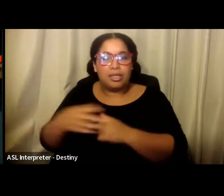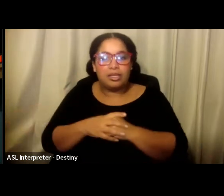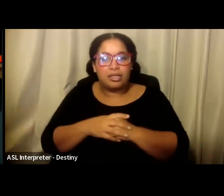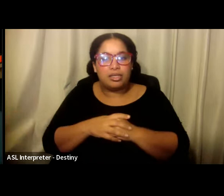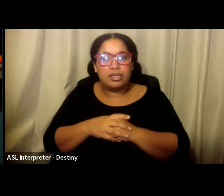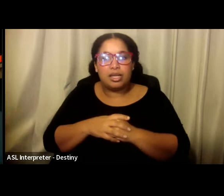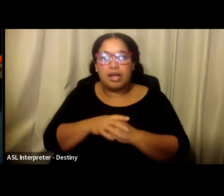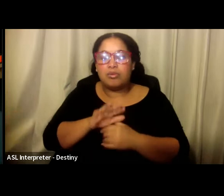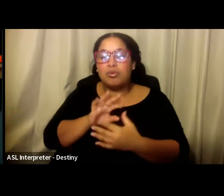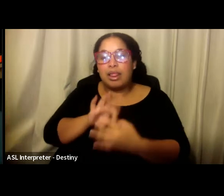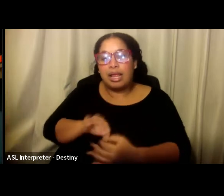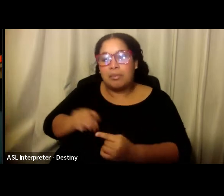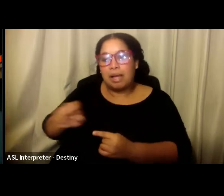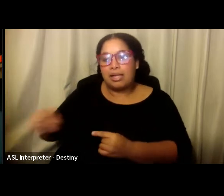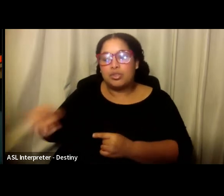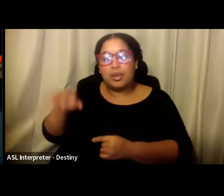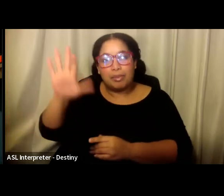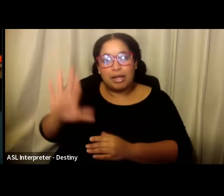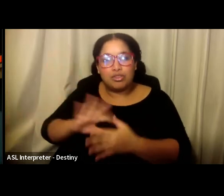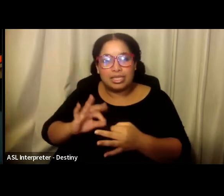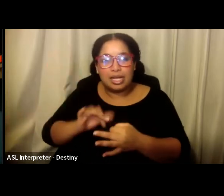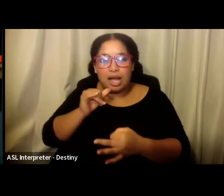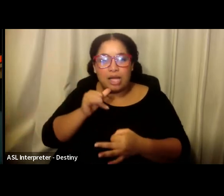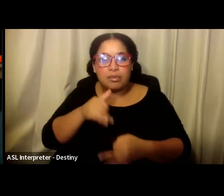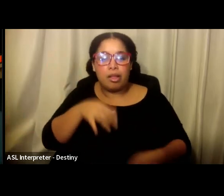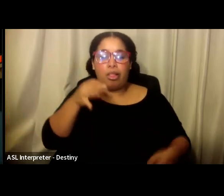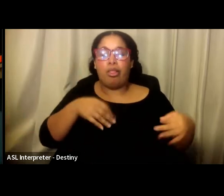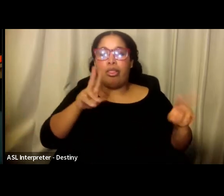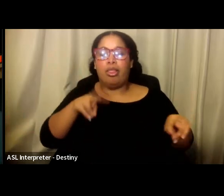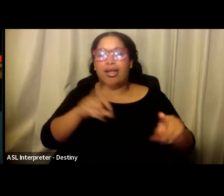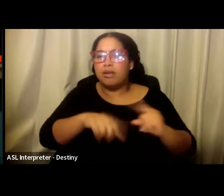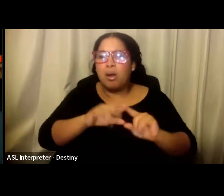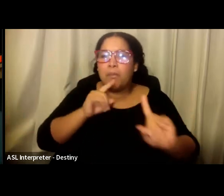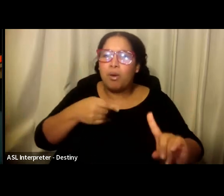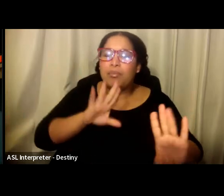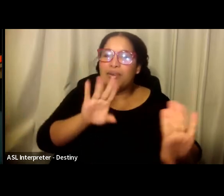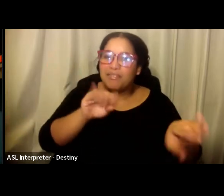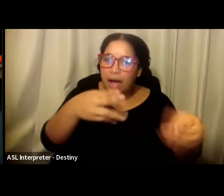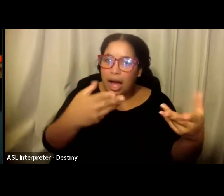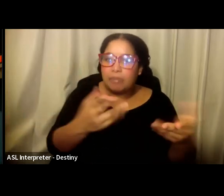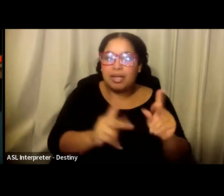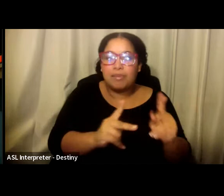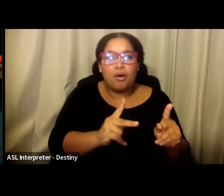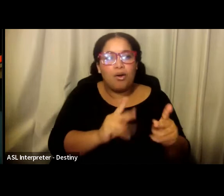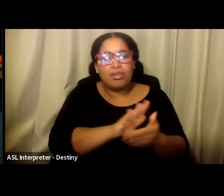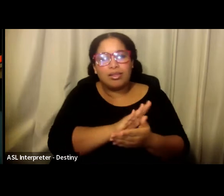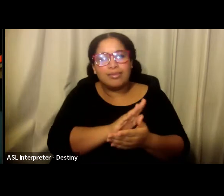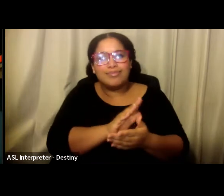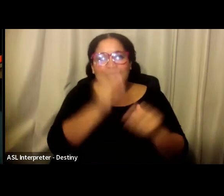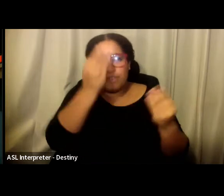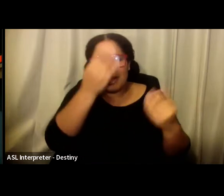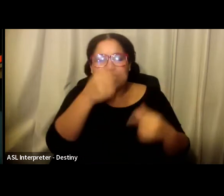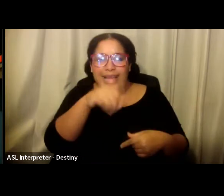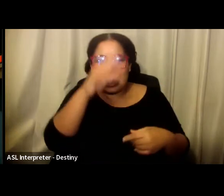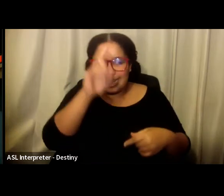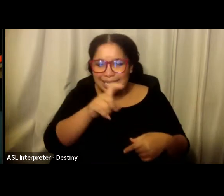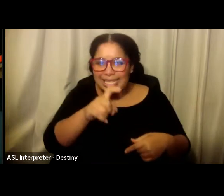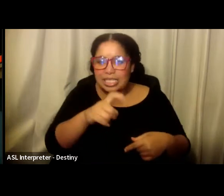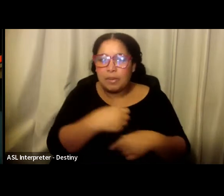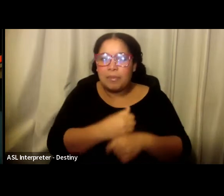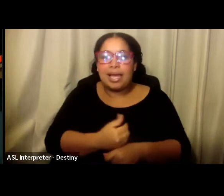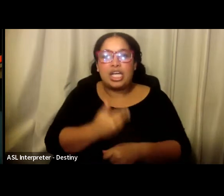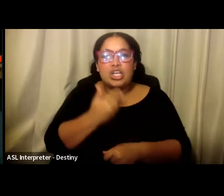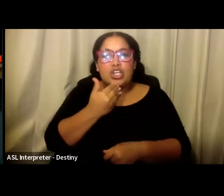Pastor Arlene's comments, like, not to be judgy about it, but just to really be providing people the kind of information they need to make